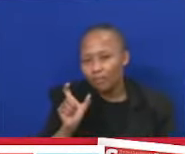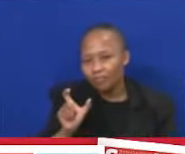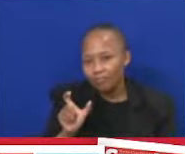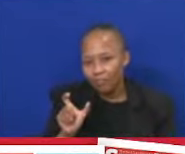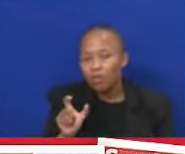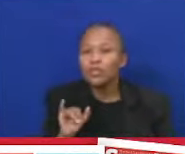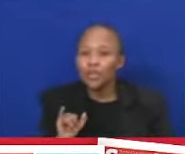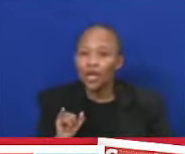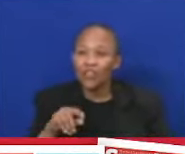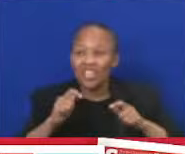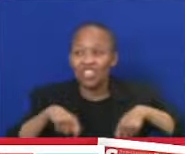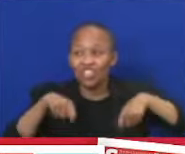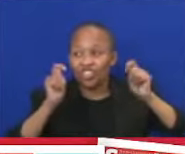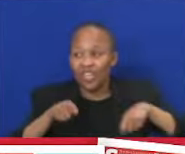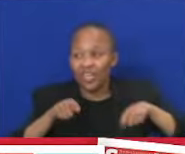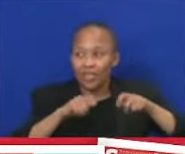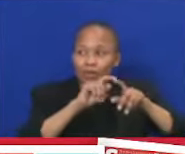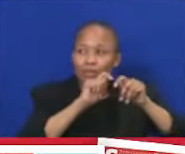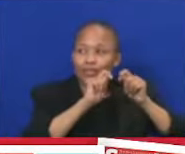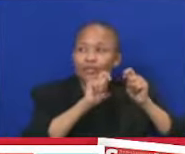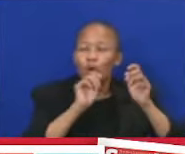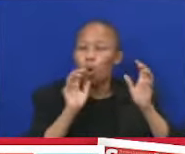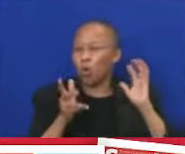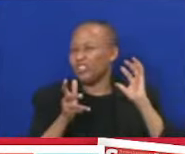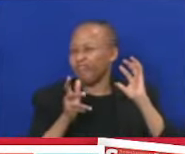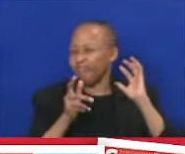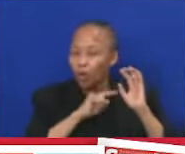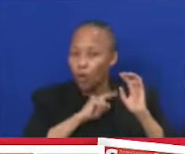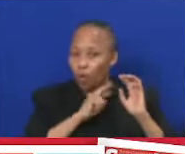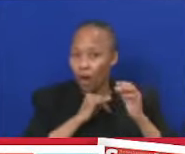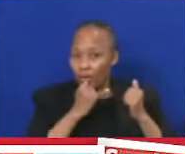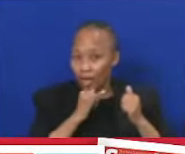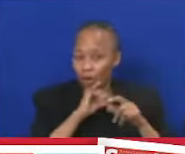please explain why you would describe that using that word.